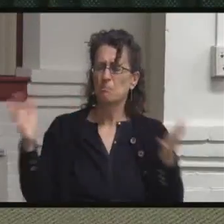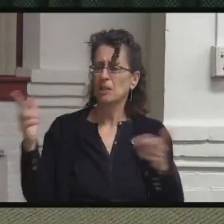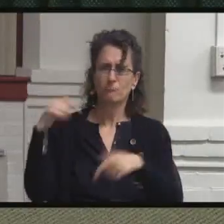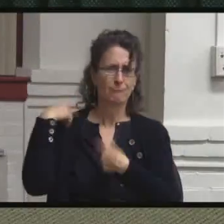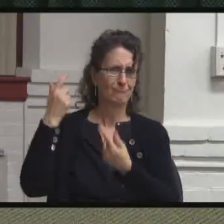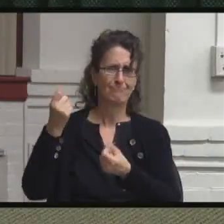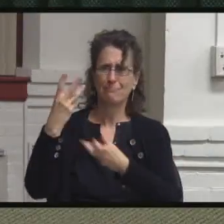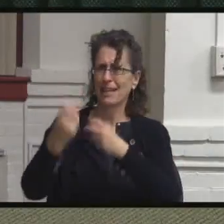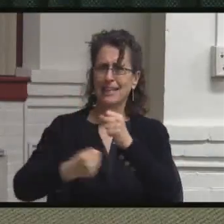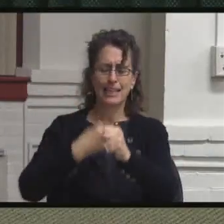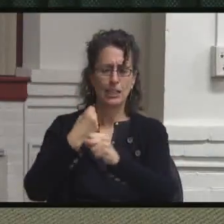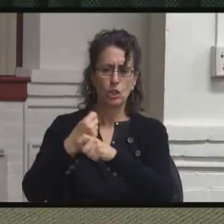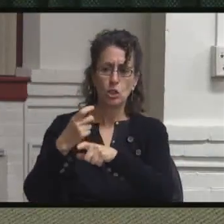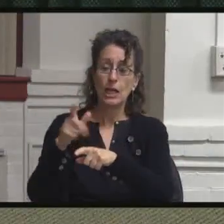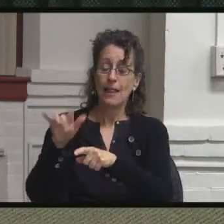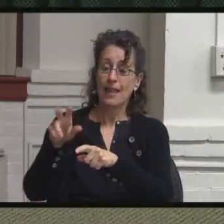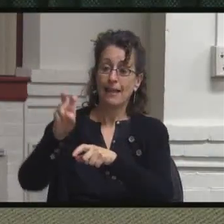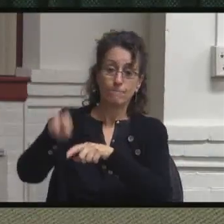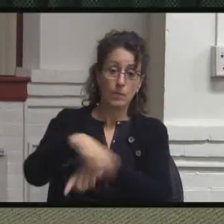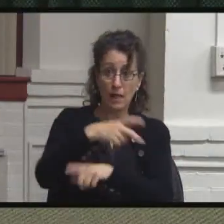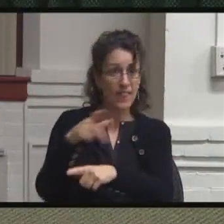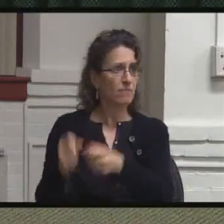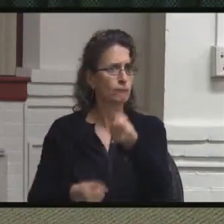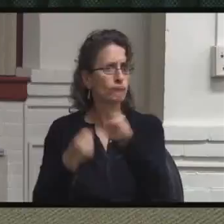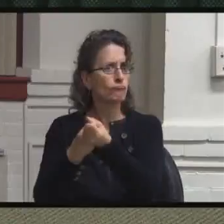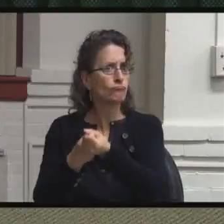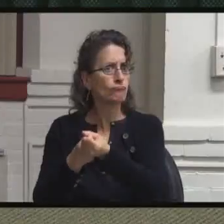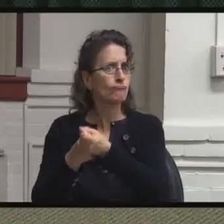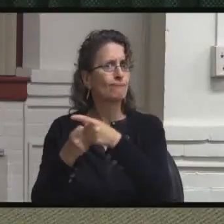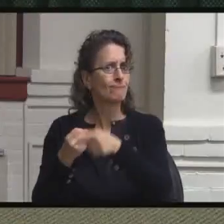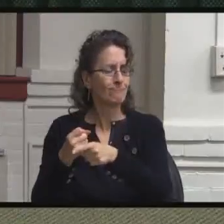many years. Yeah, and, with their blessing, right? And if we can